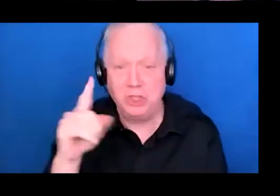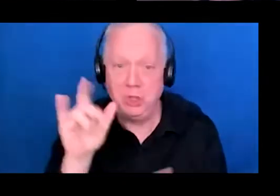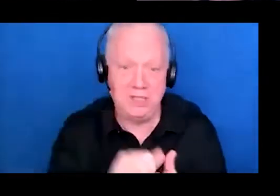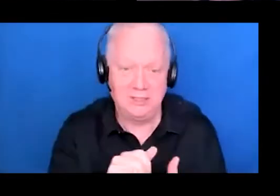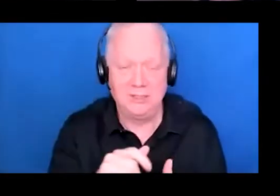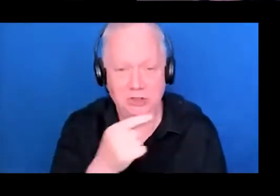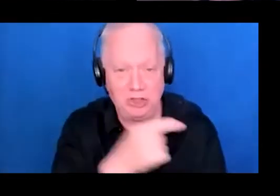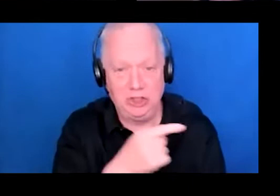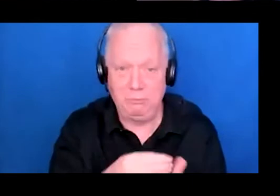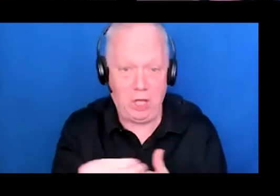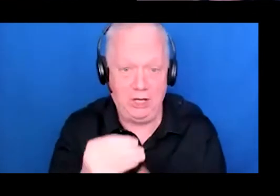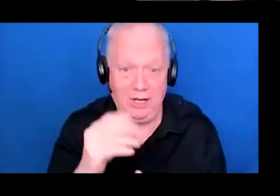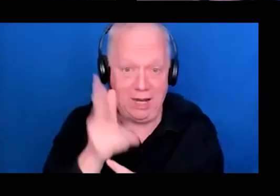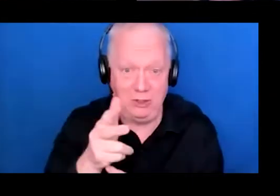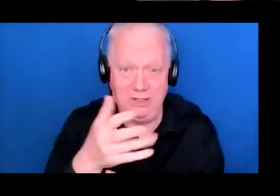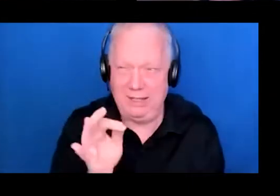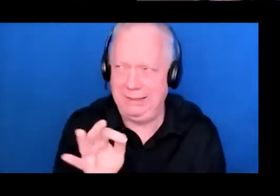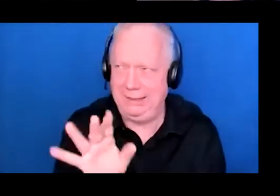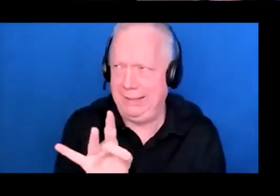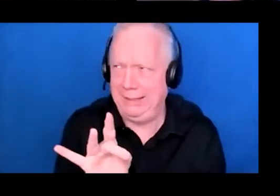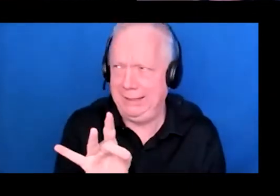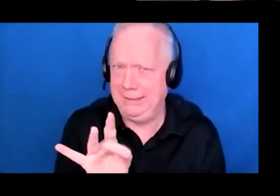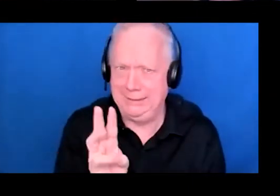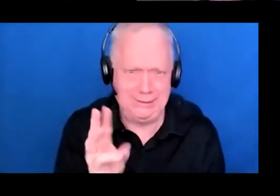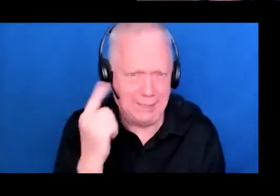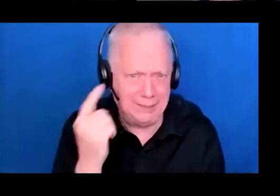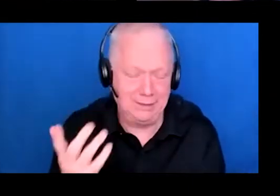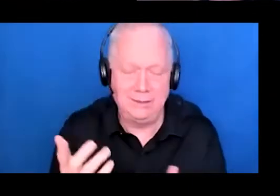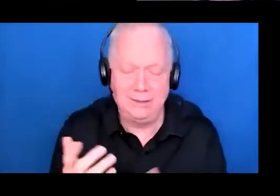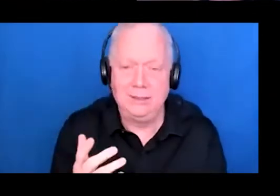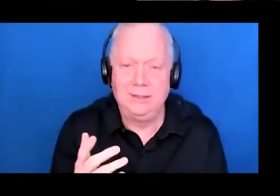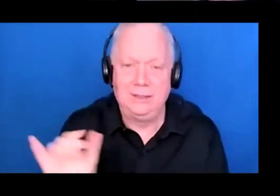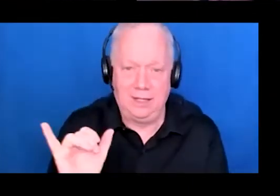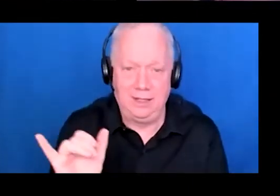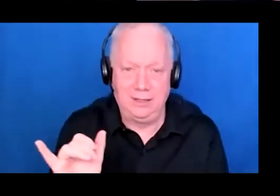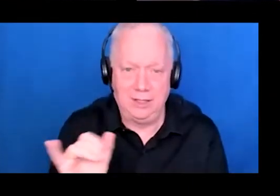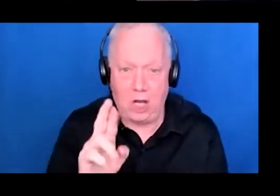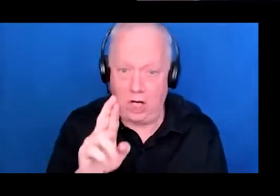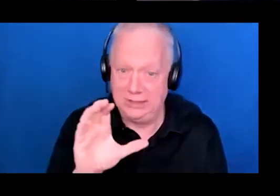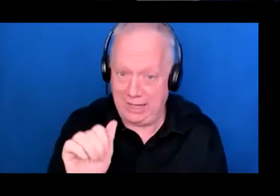so she just bought a camera in 1986, I guess, like a